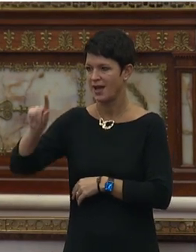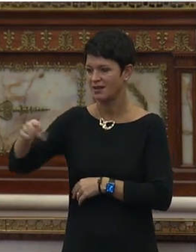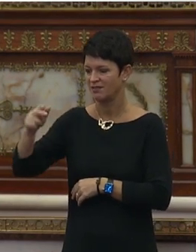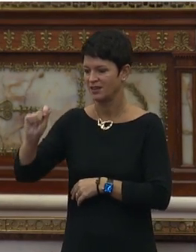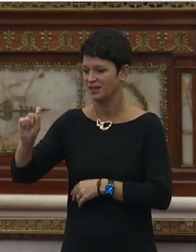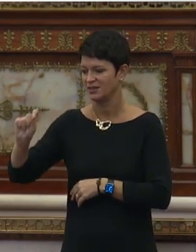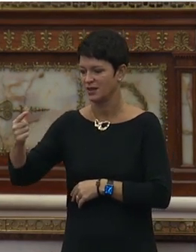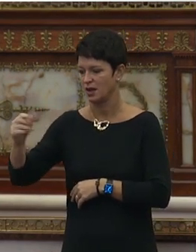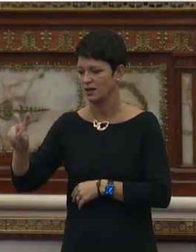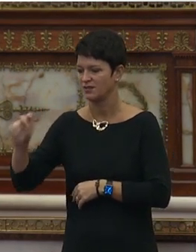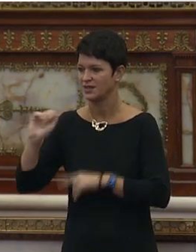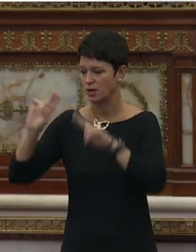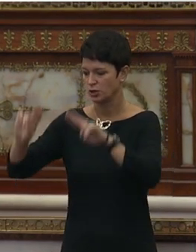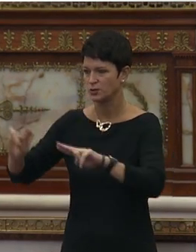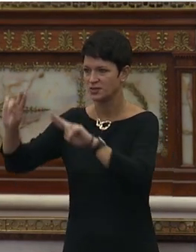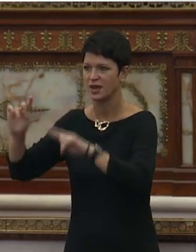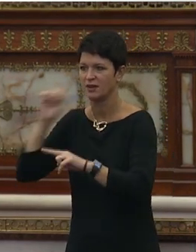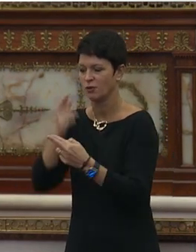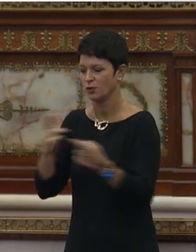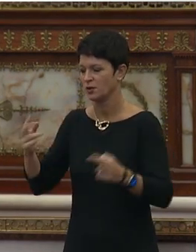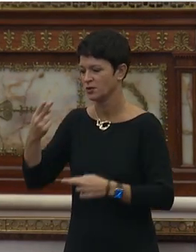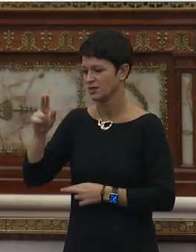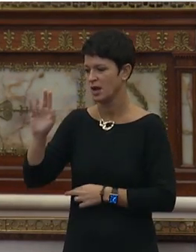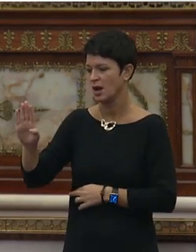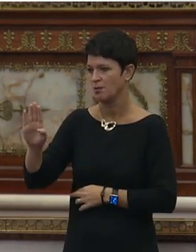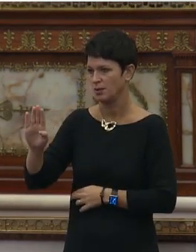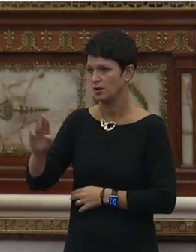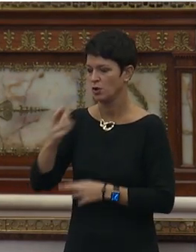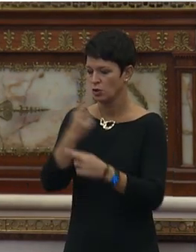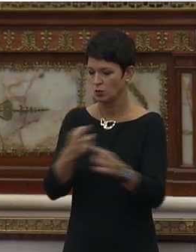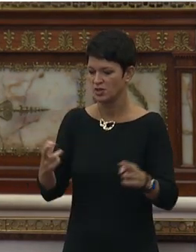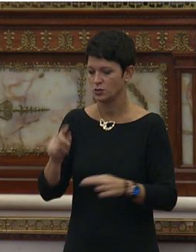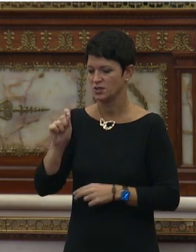resource.hubs@phila.gov. That is how you sign up for the resource hubs.